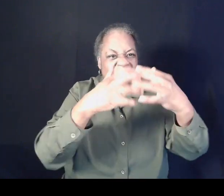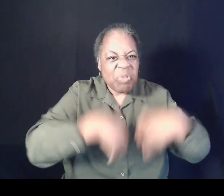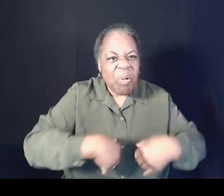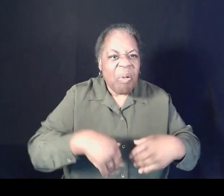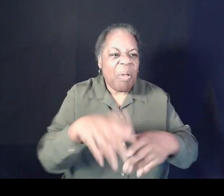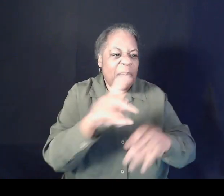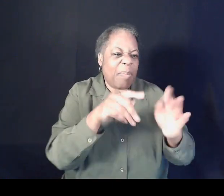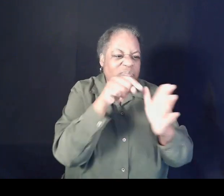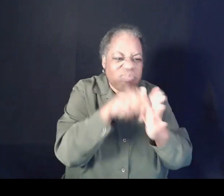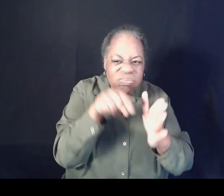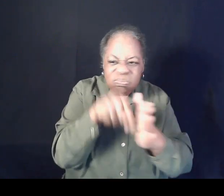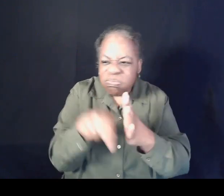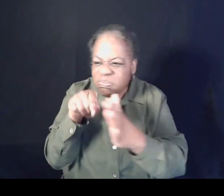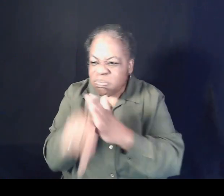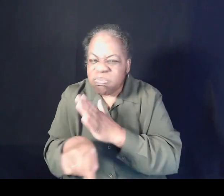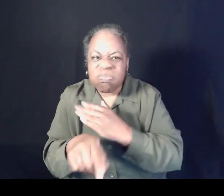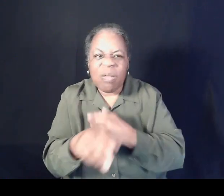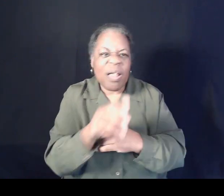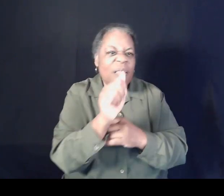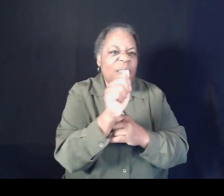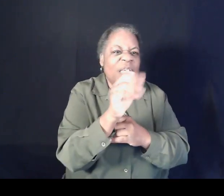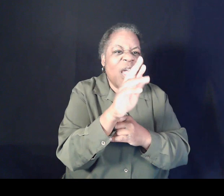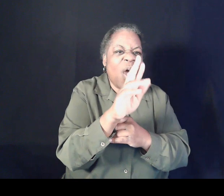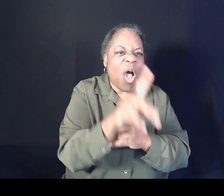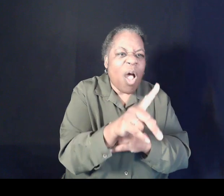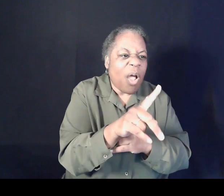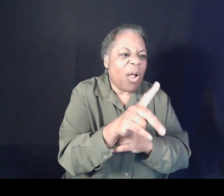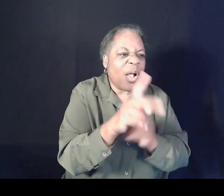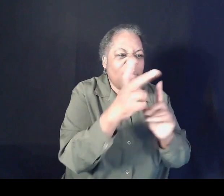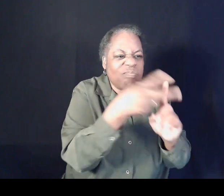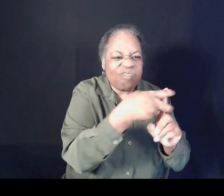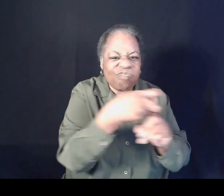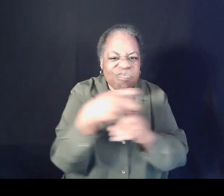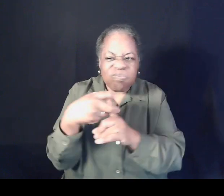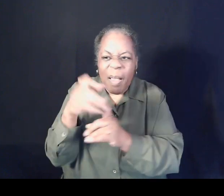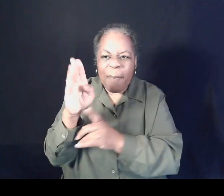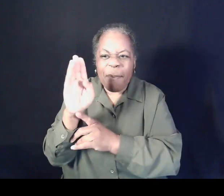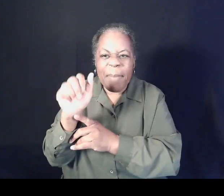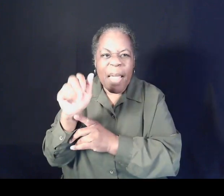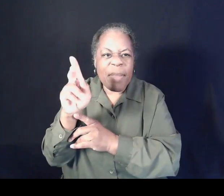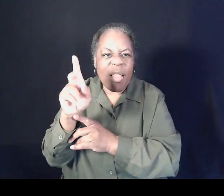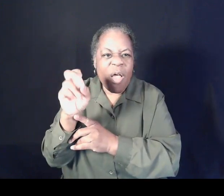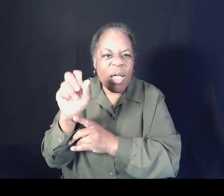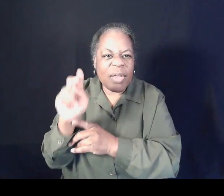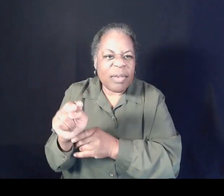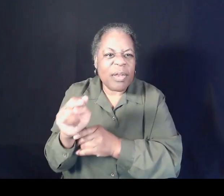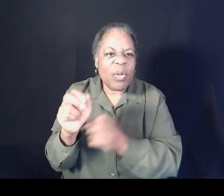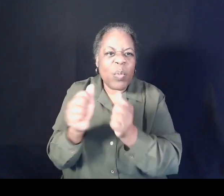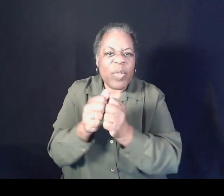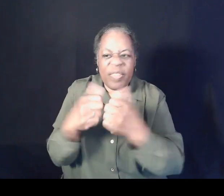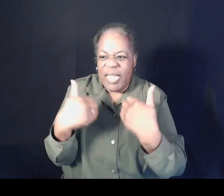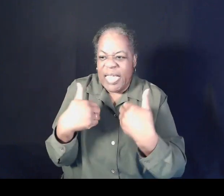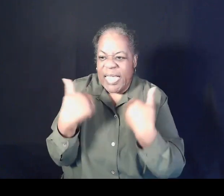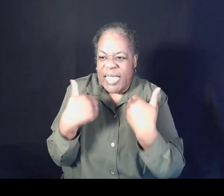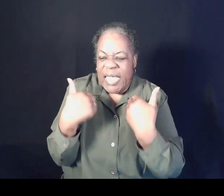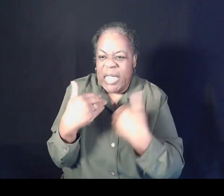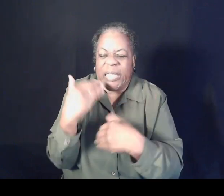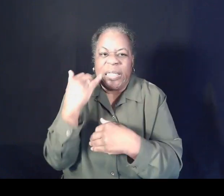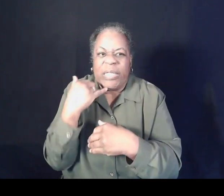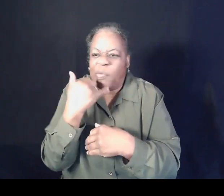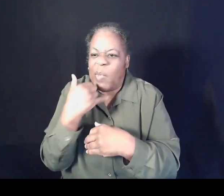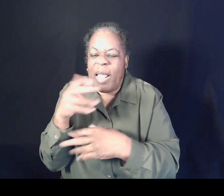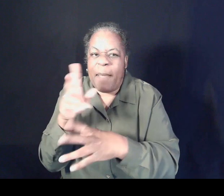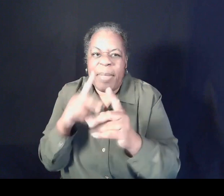of the Covenant and the young citizens of Israel are taken back to Babylon to live in exile. It is the worst moment